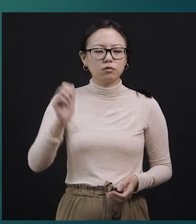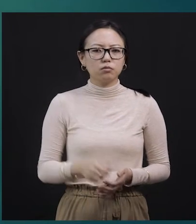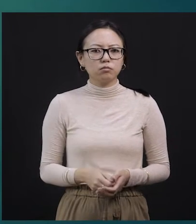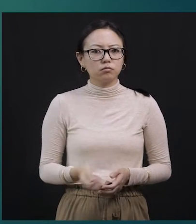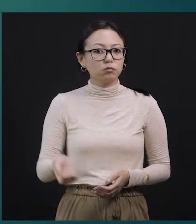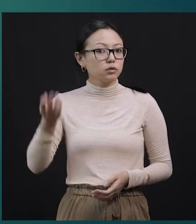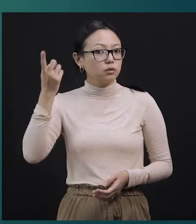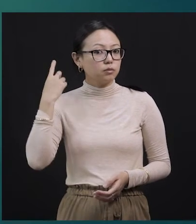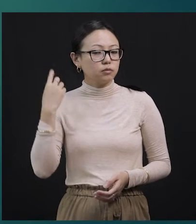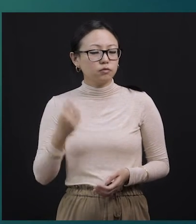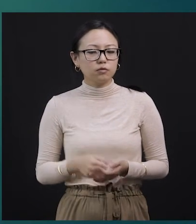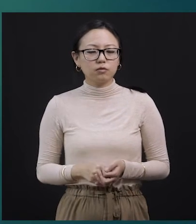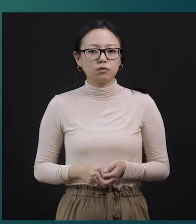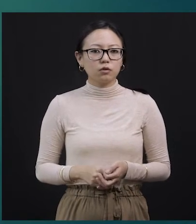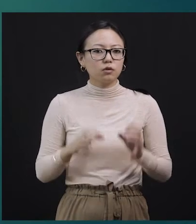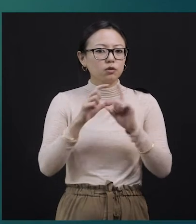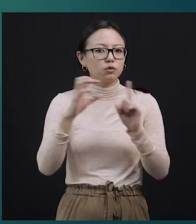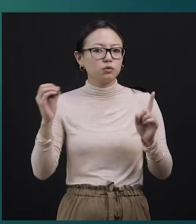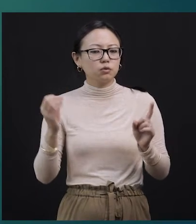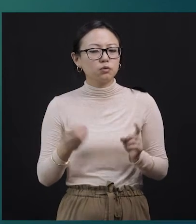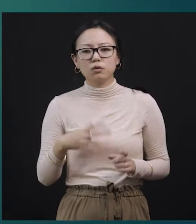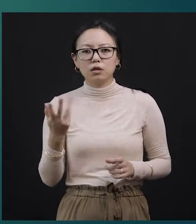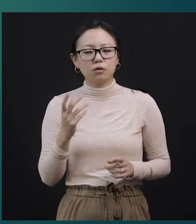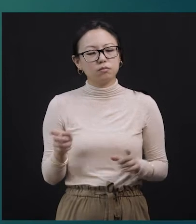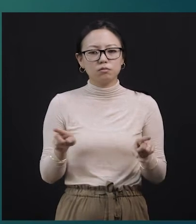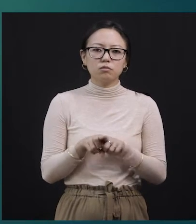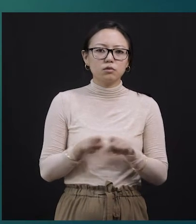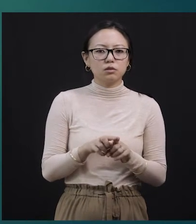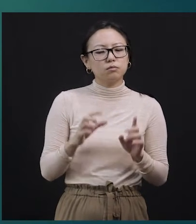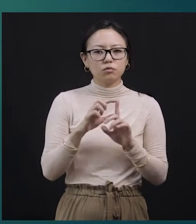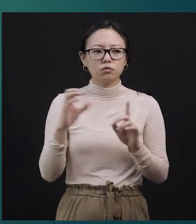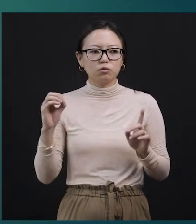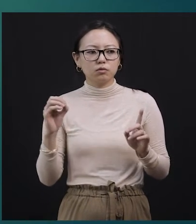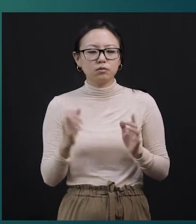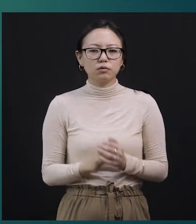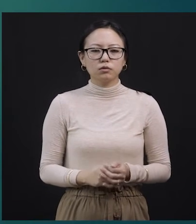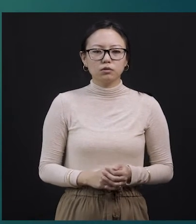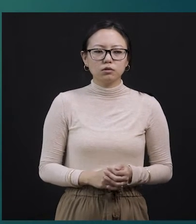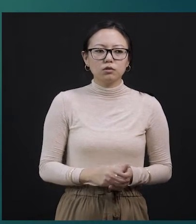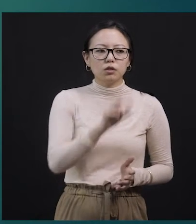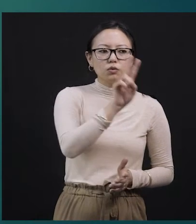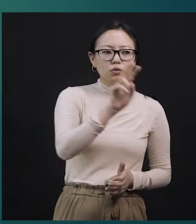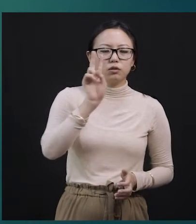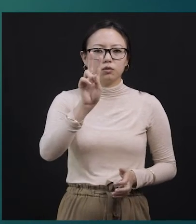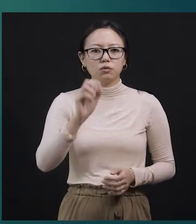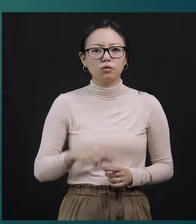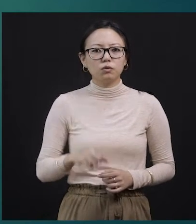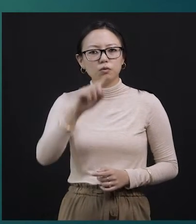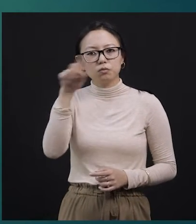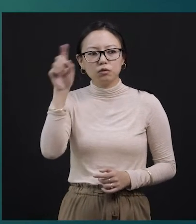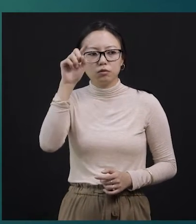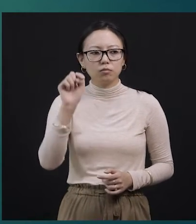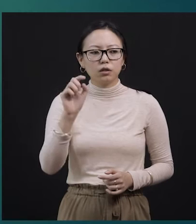we did number A, you will do the number B as well. The same. Okay, so 22 when